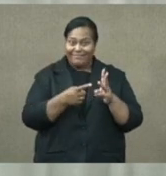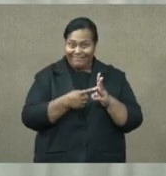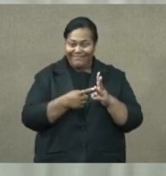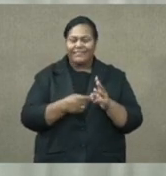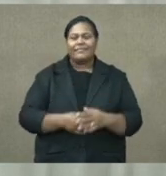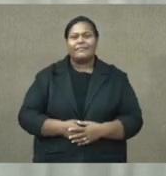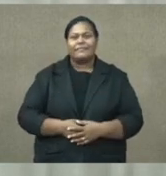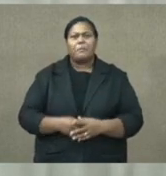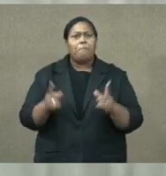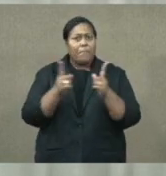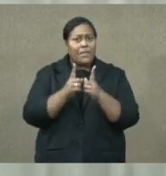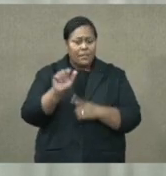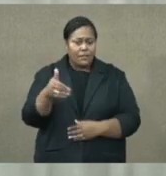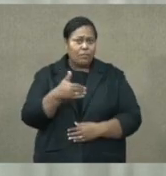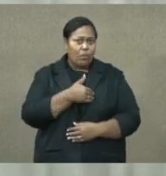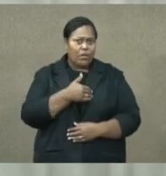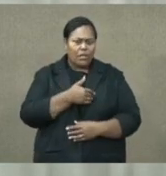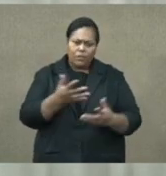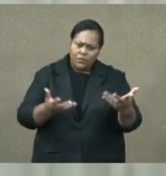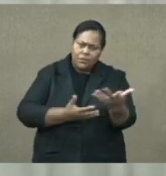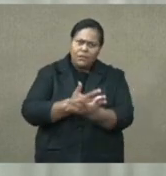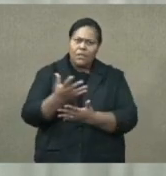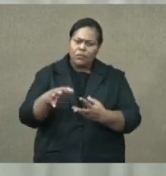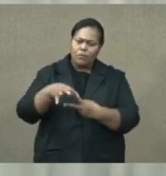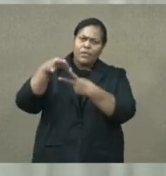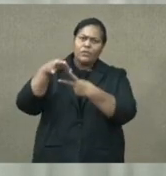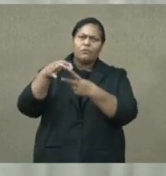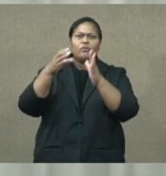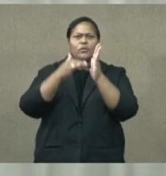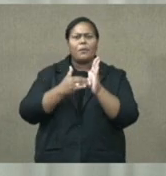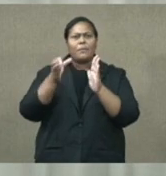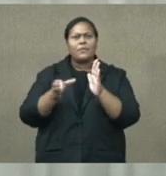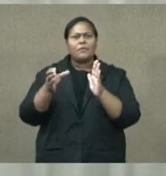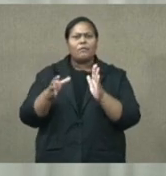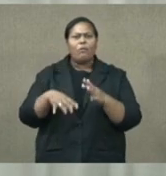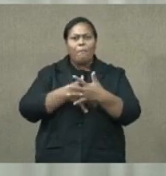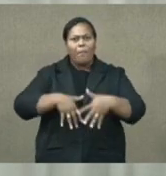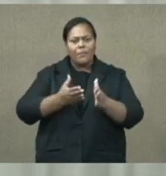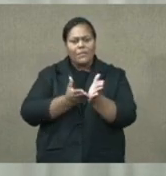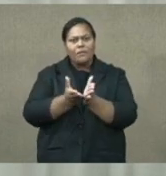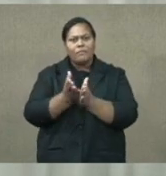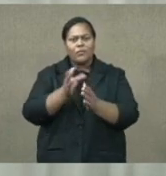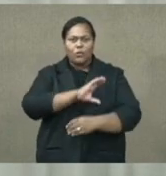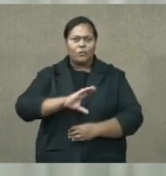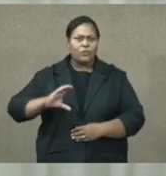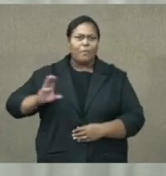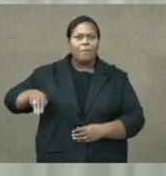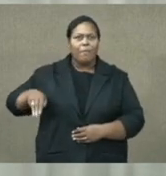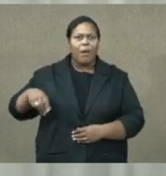conceded nominations for the Chairman of the Public Service Commission and members of the Public Service